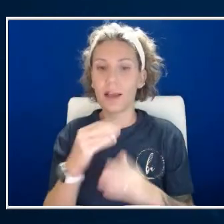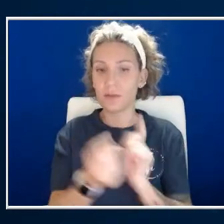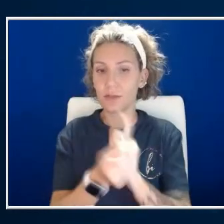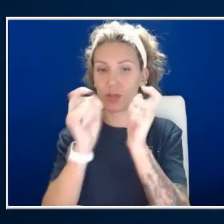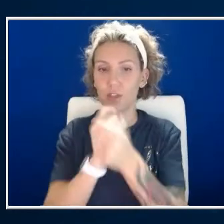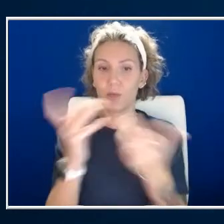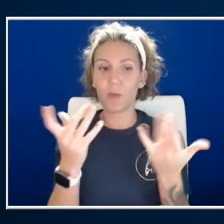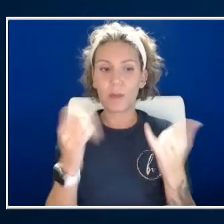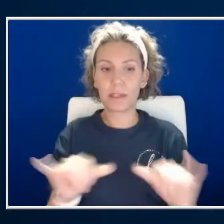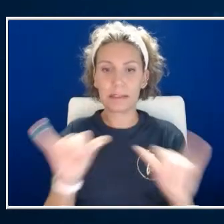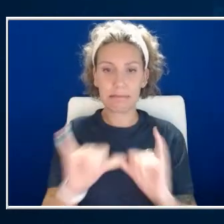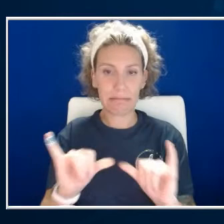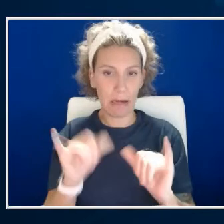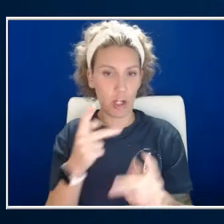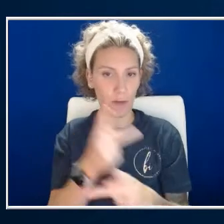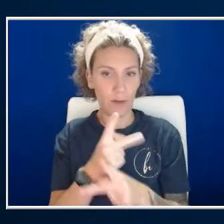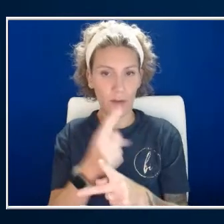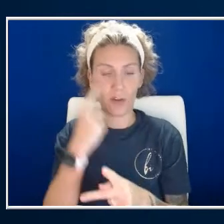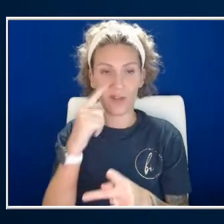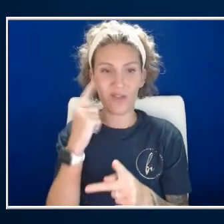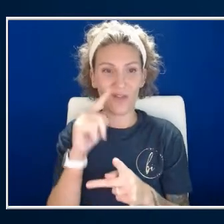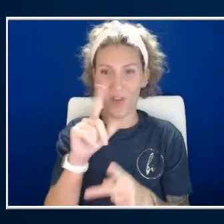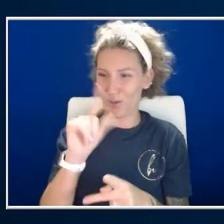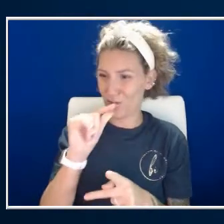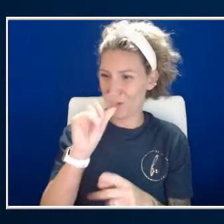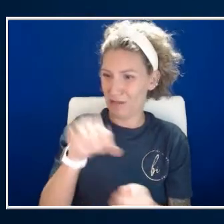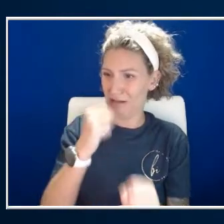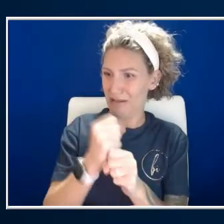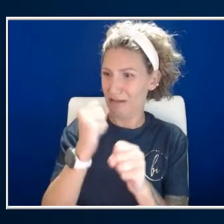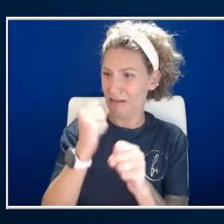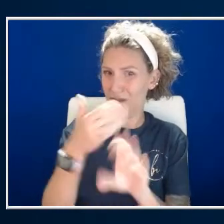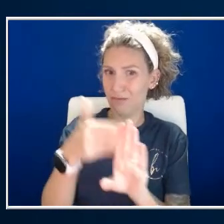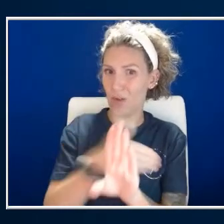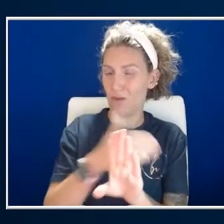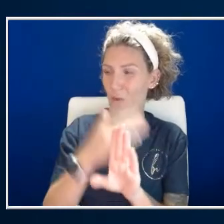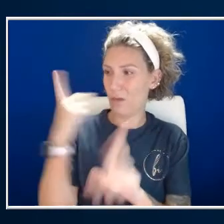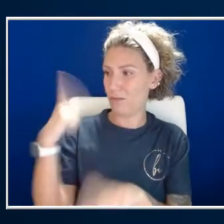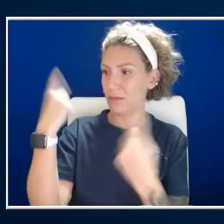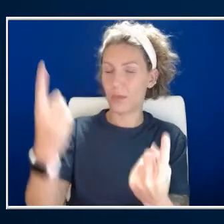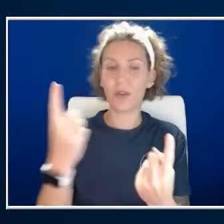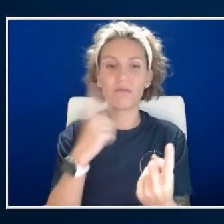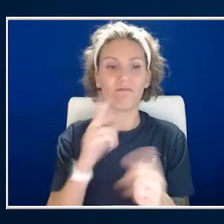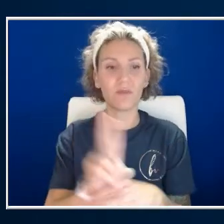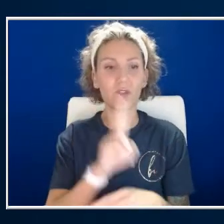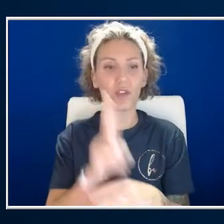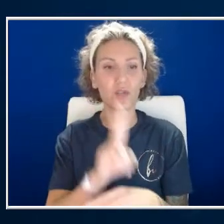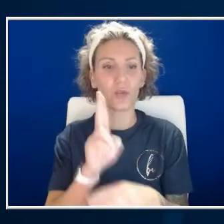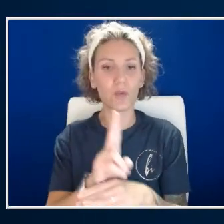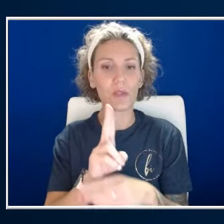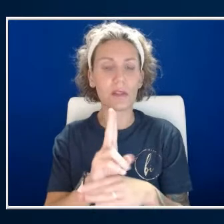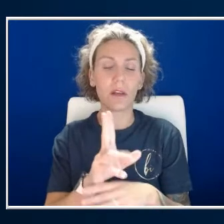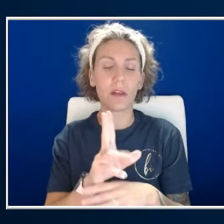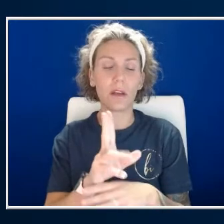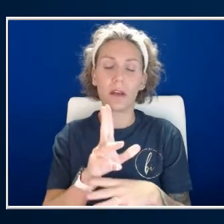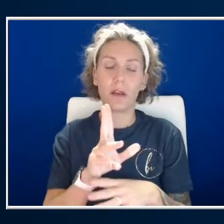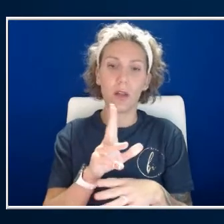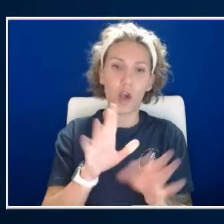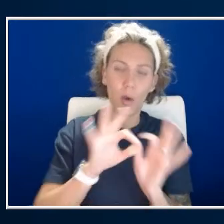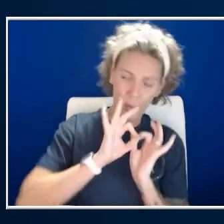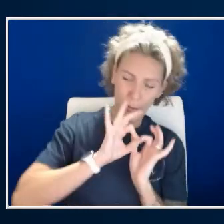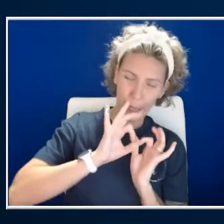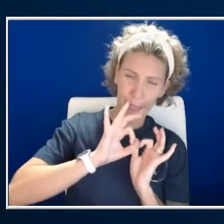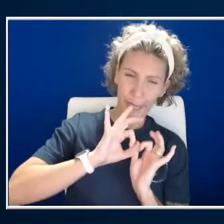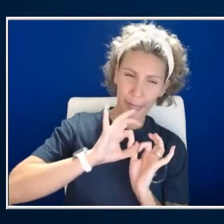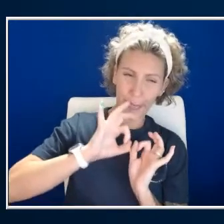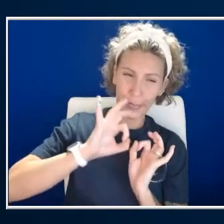care for 20 years prior to that. So yes, it's using long, flexible, safe instruments to remove something way up